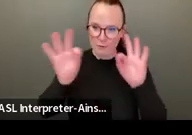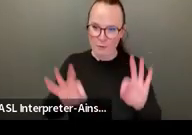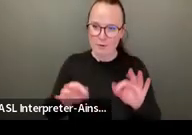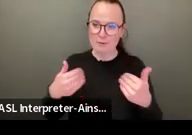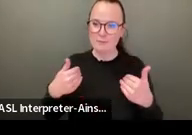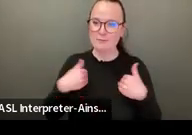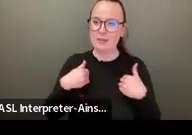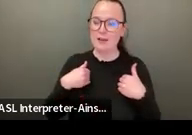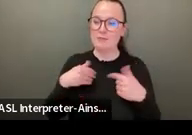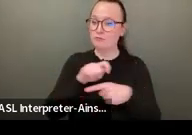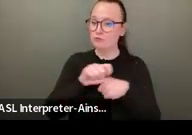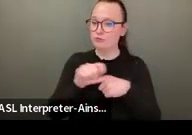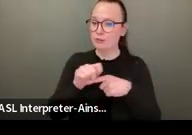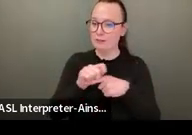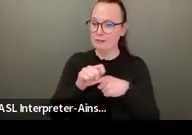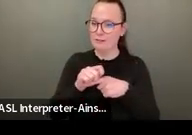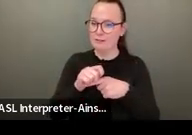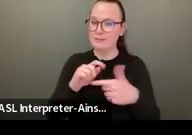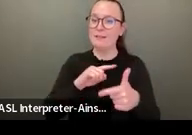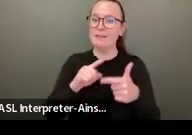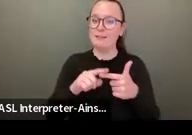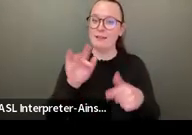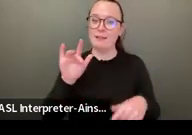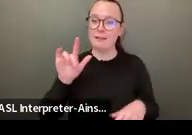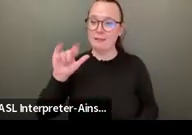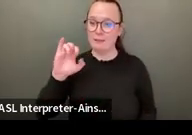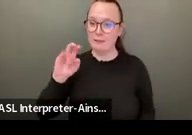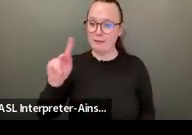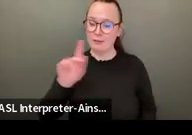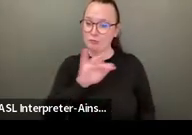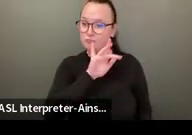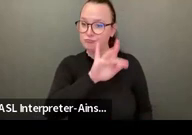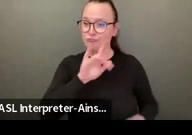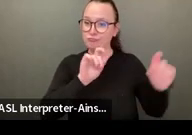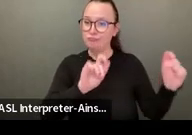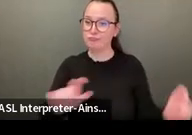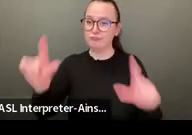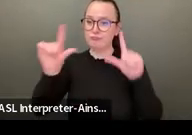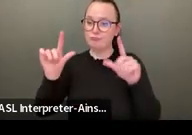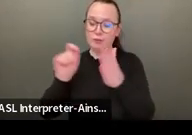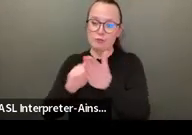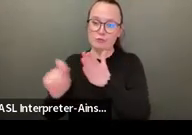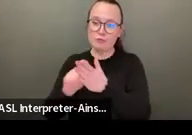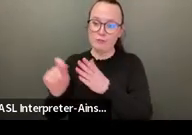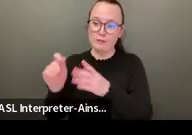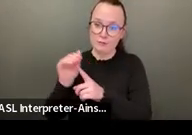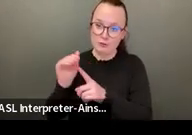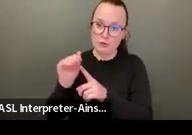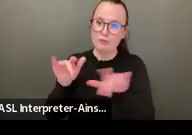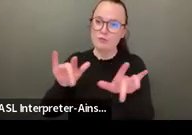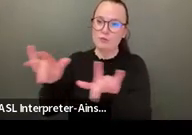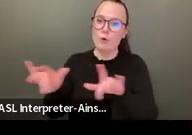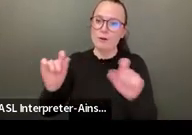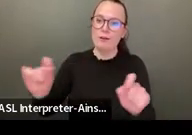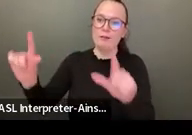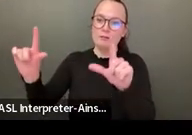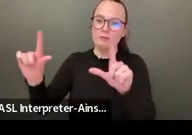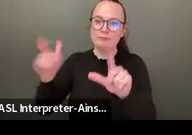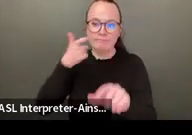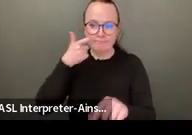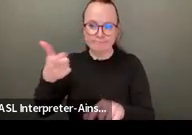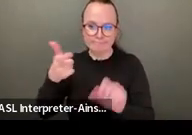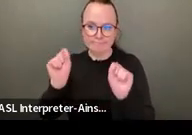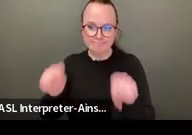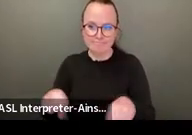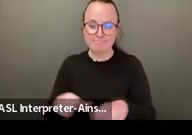these are linked right to them. So you click them, it'll take you to the written notice recording. Eligibility forms, we